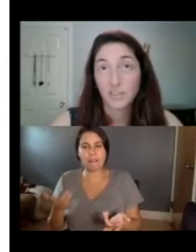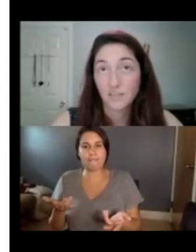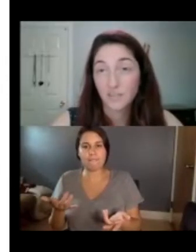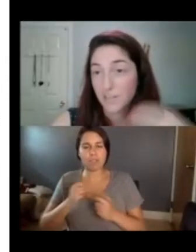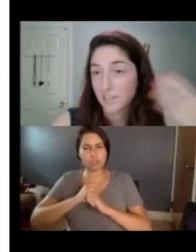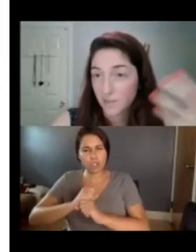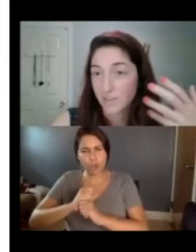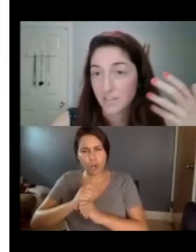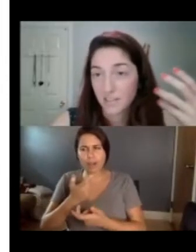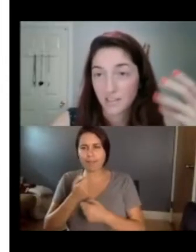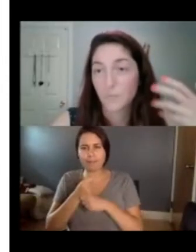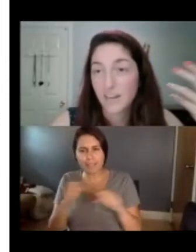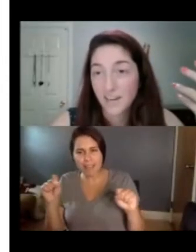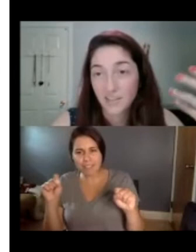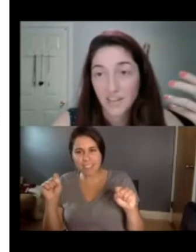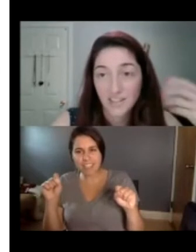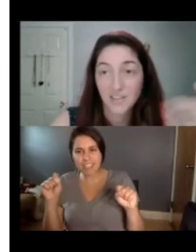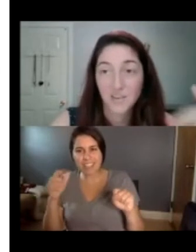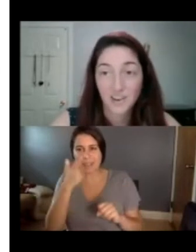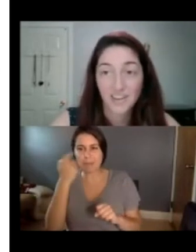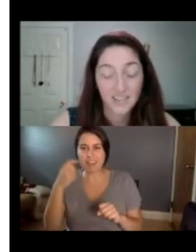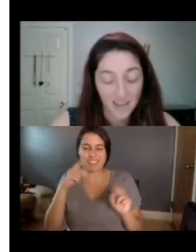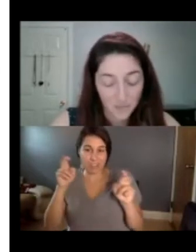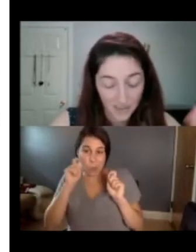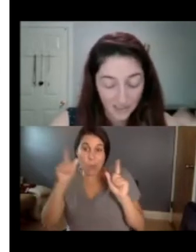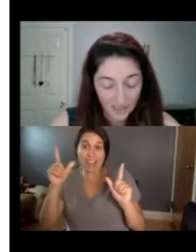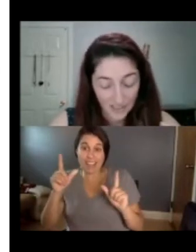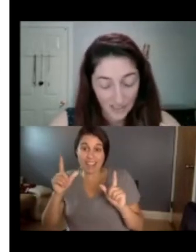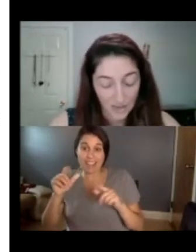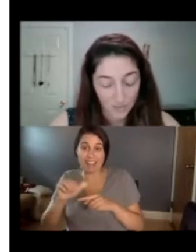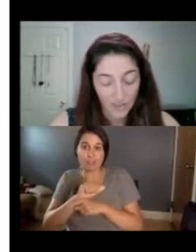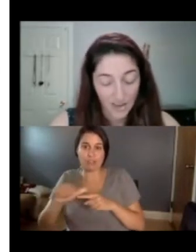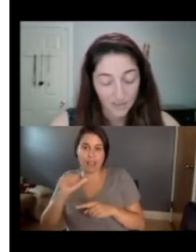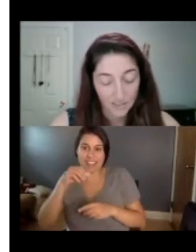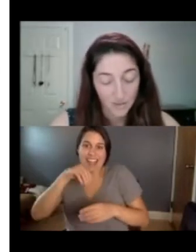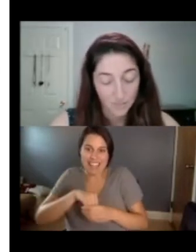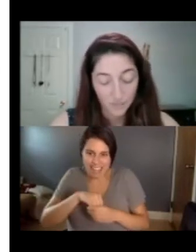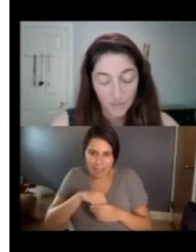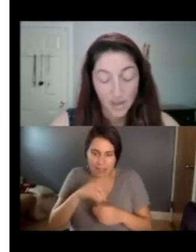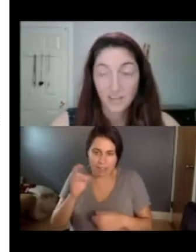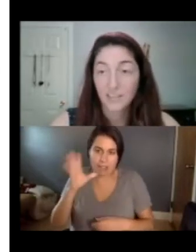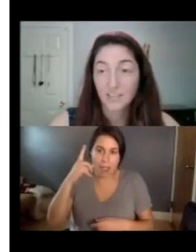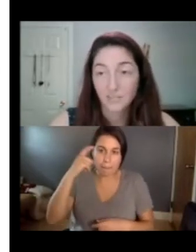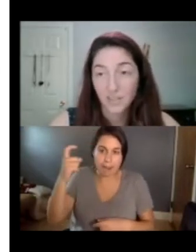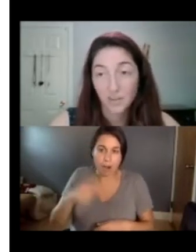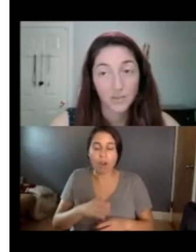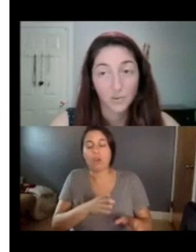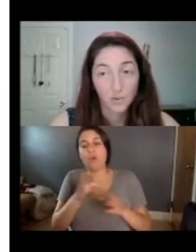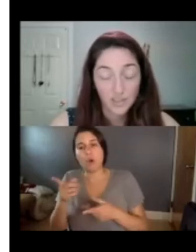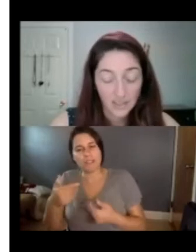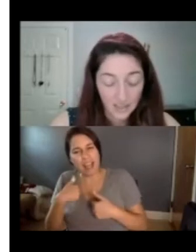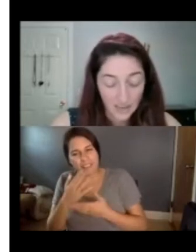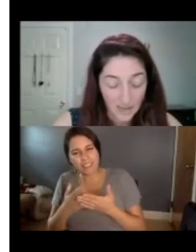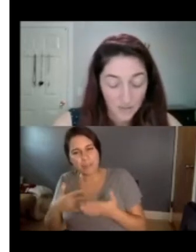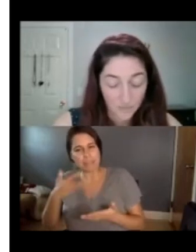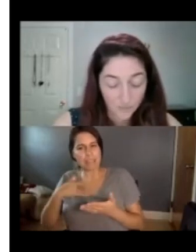security or safety because they're doing this as a waking exercise. They're not in the nightmare. So they have some sense of